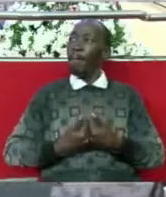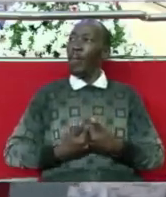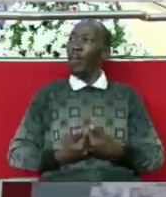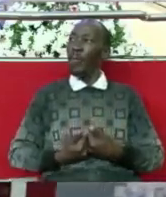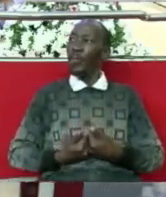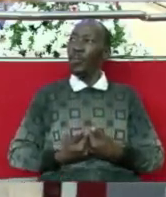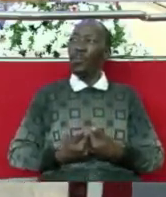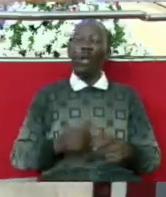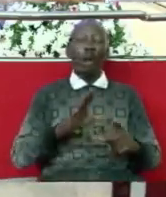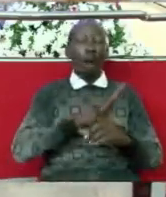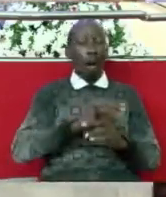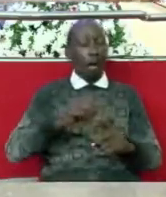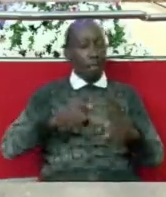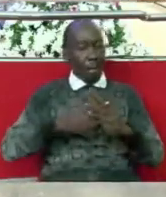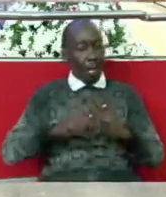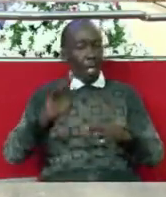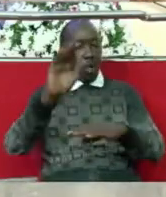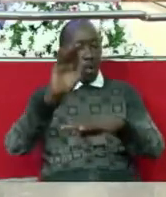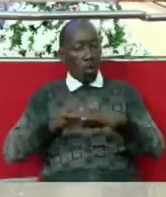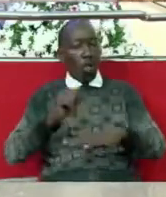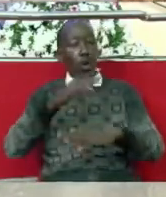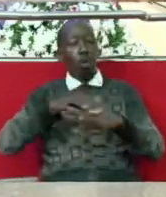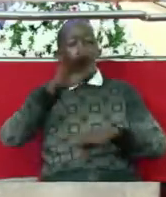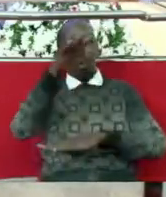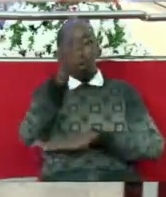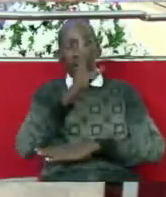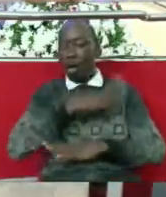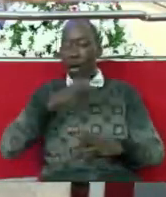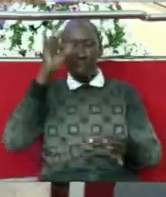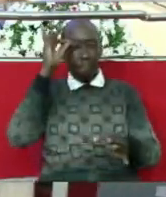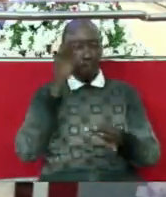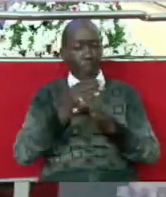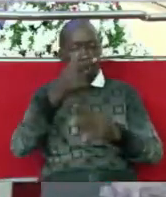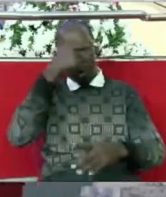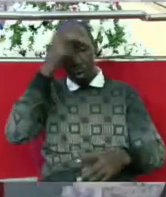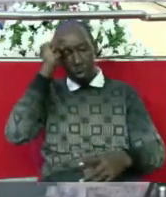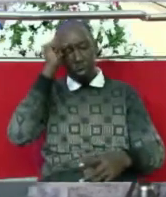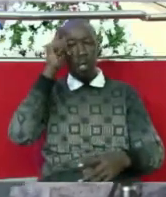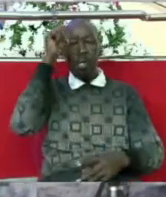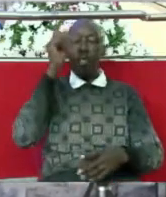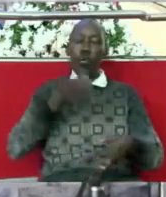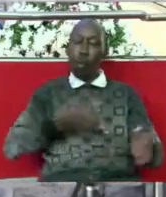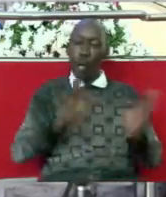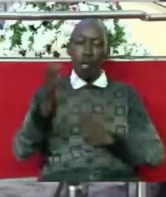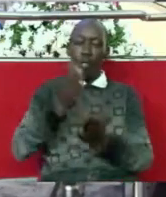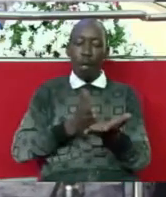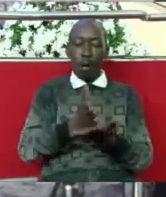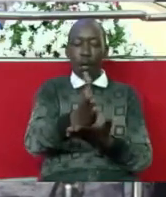And begin calling on God and praising him because his ways are righteous.